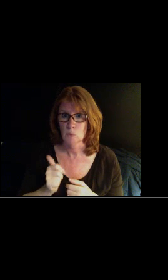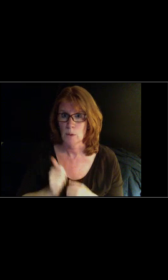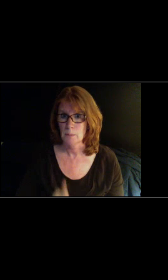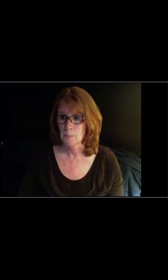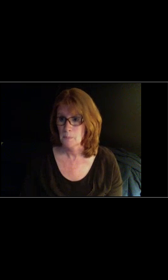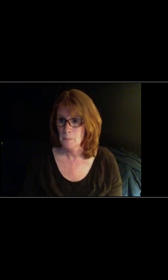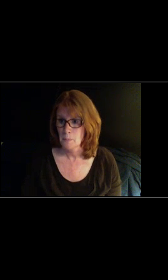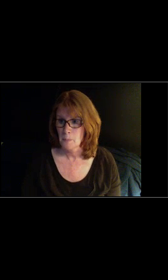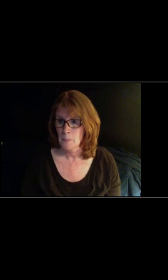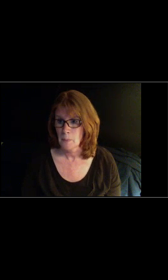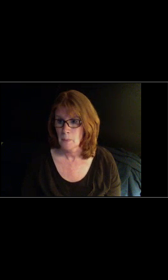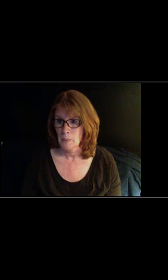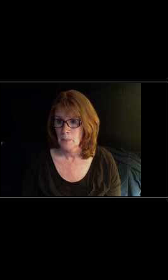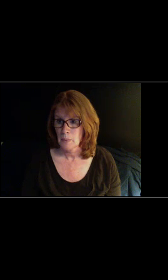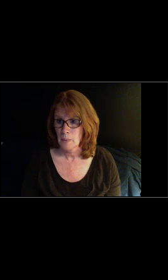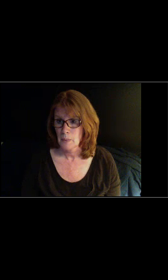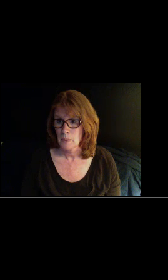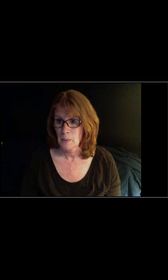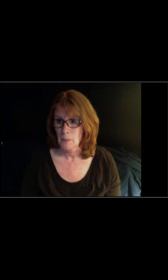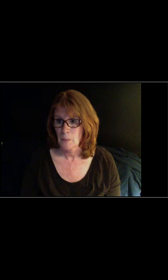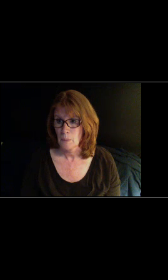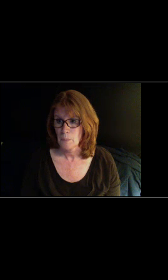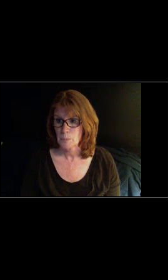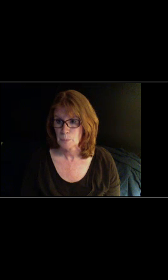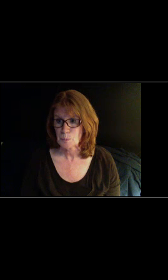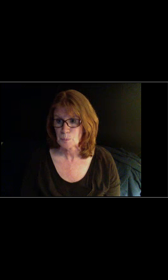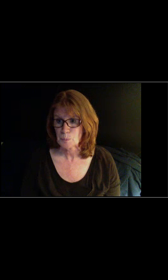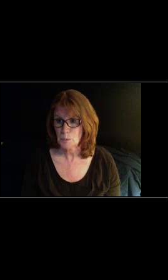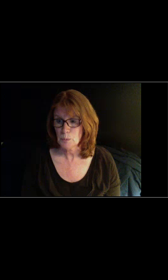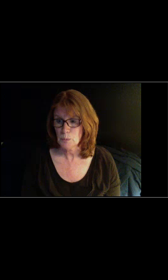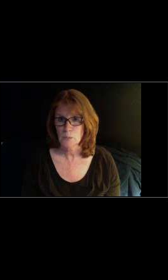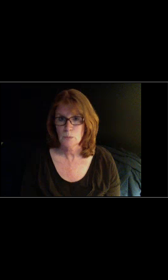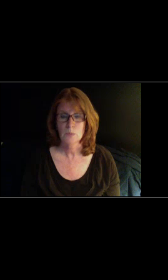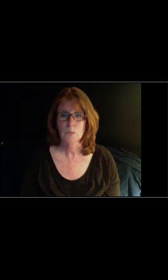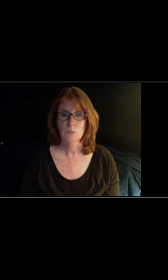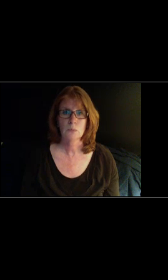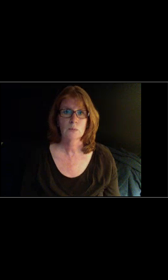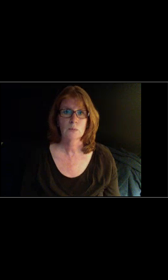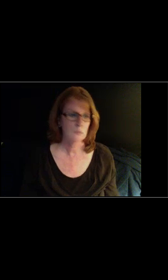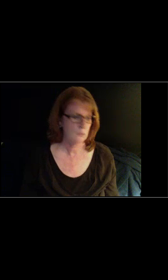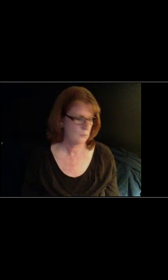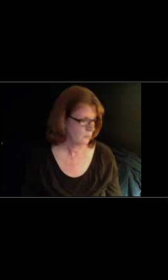agree or disagree, and then we'll discuss those later.